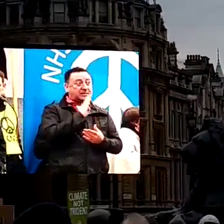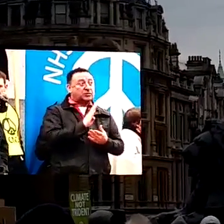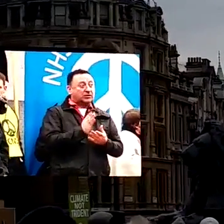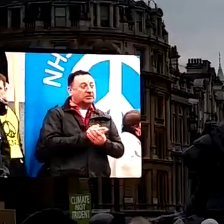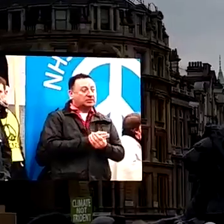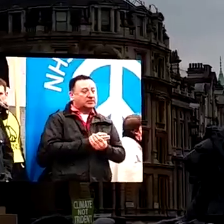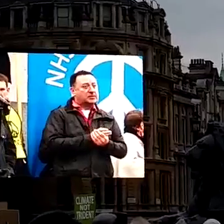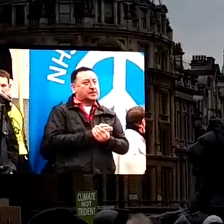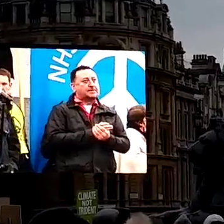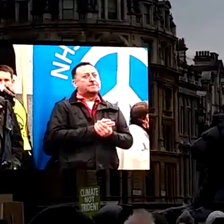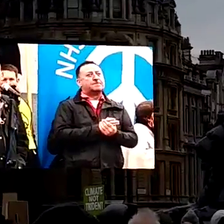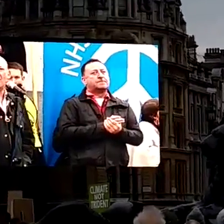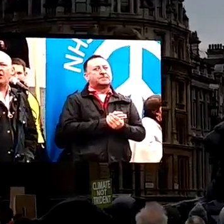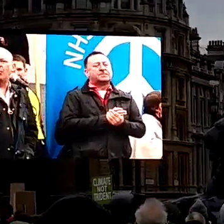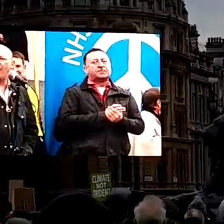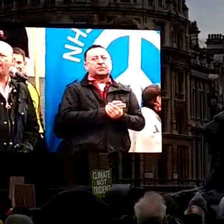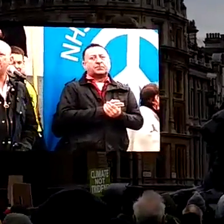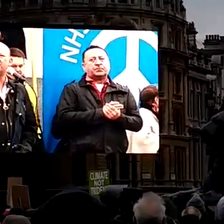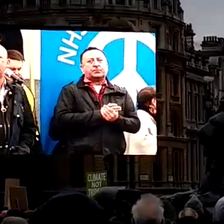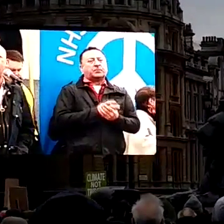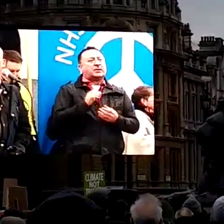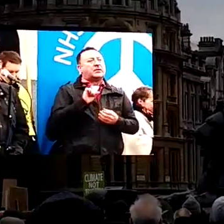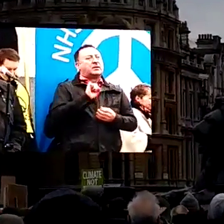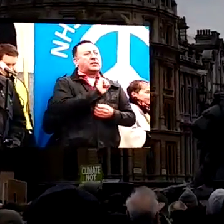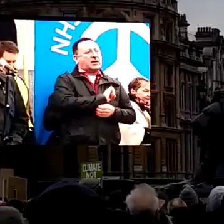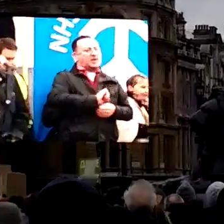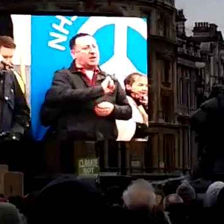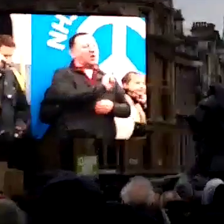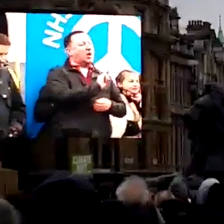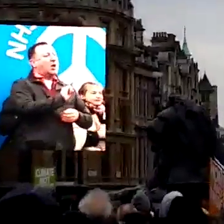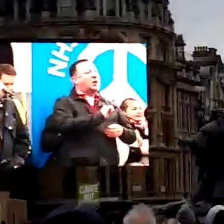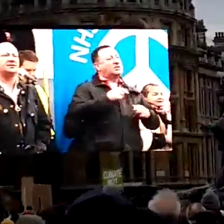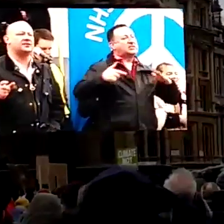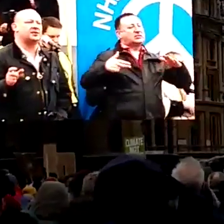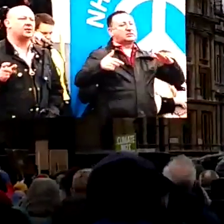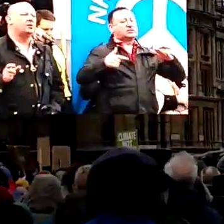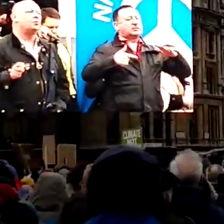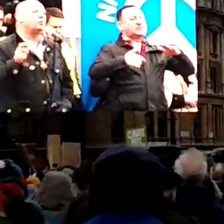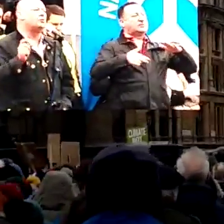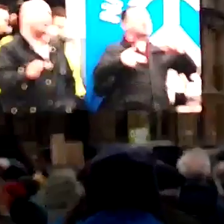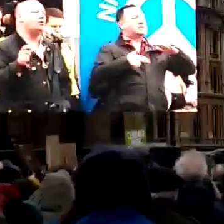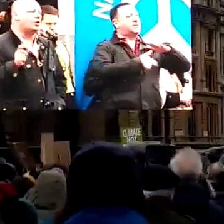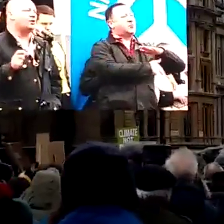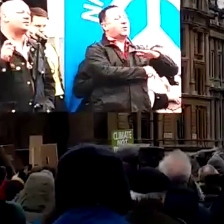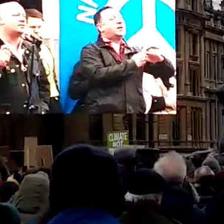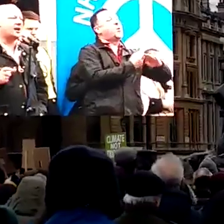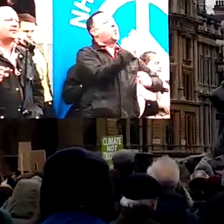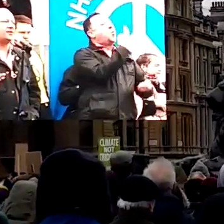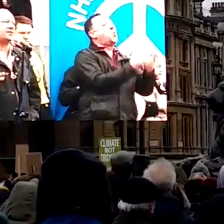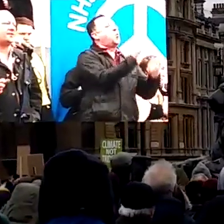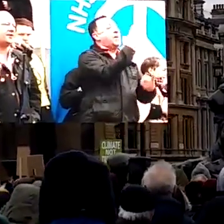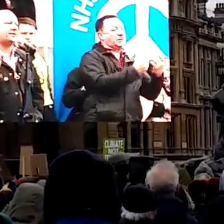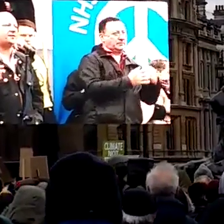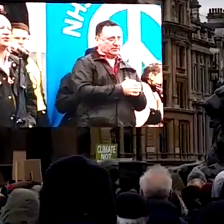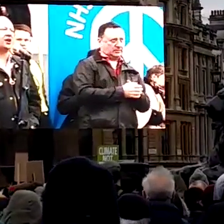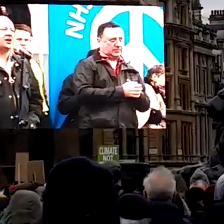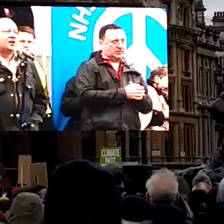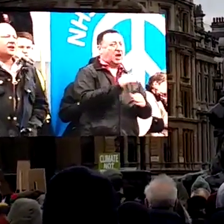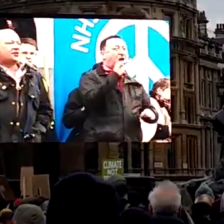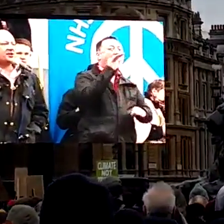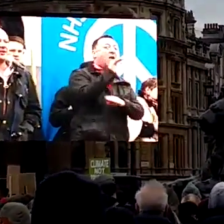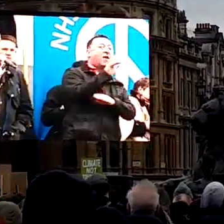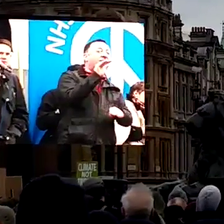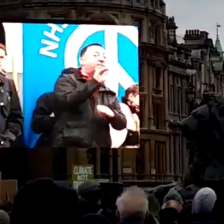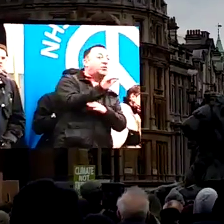minute, is that the weapons that are placed on submarines will no longer serve us for the